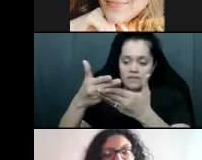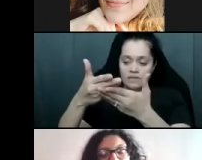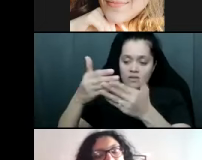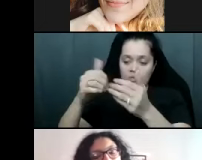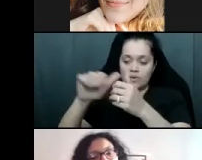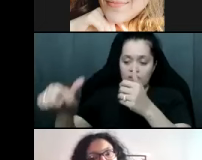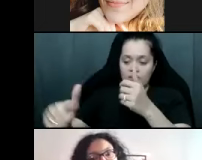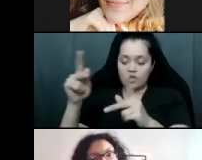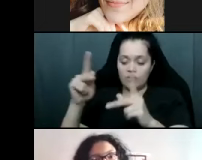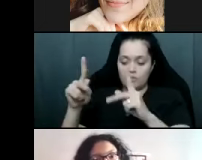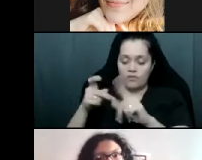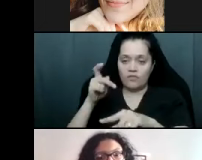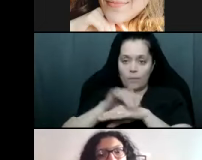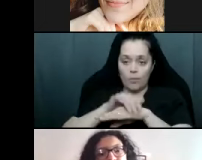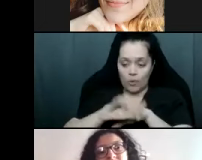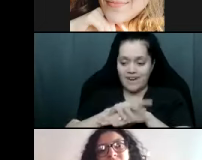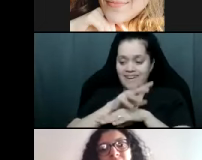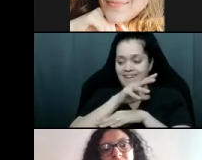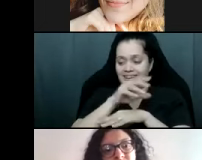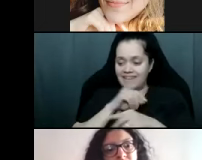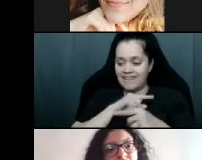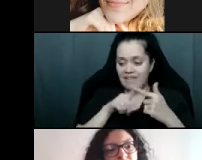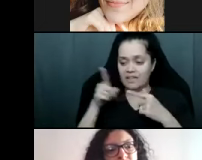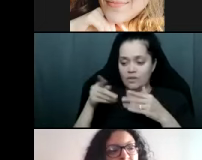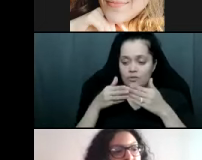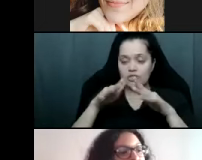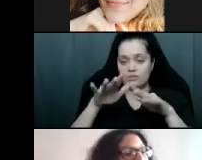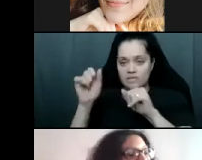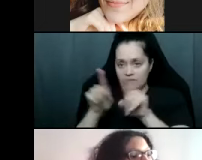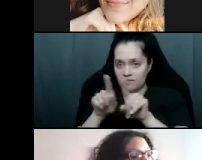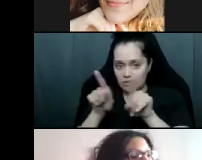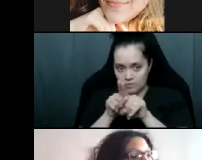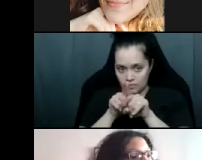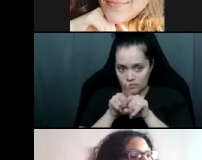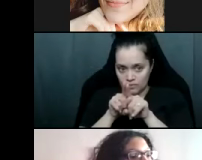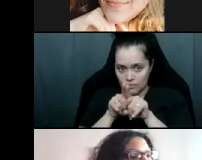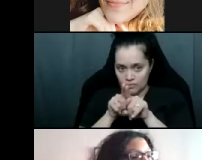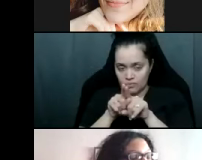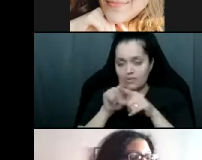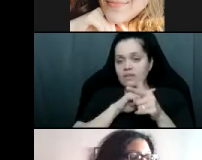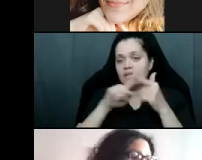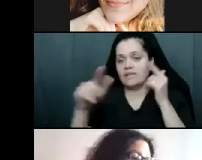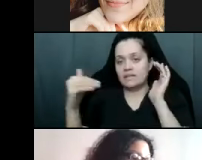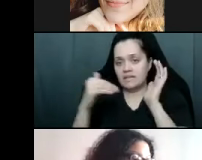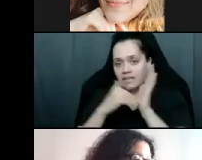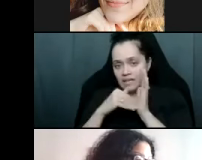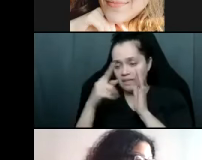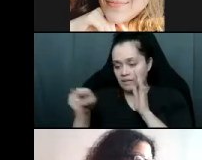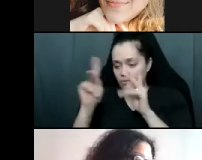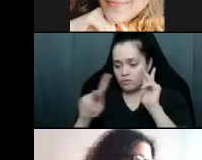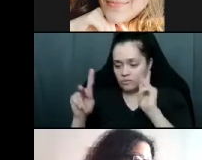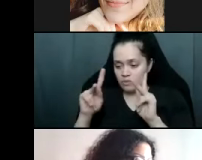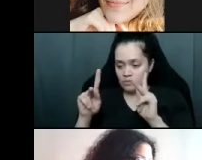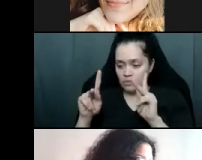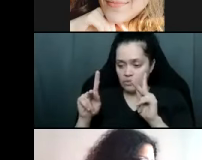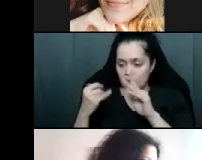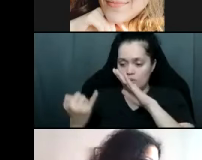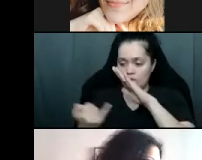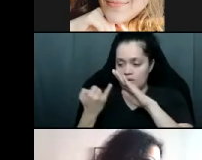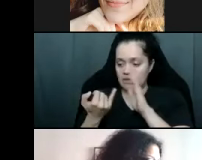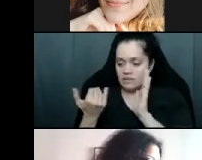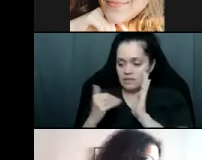people from Britain, and then those ships left too. And again, those people were isolated,